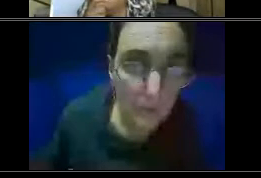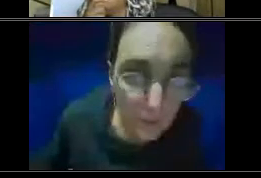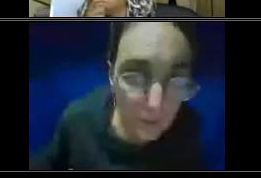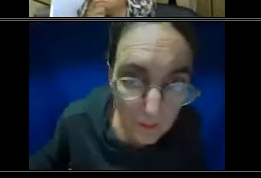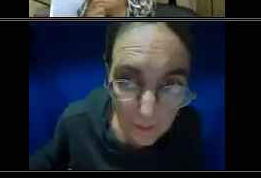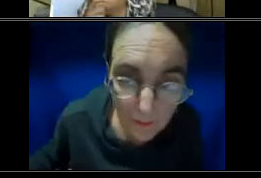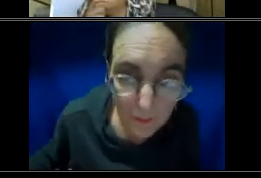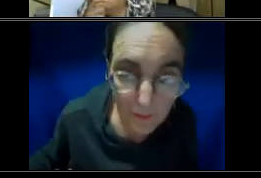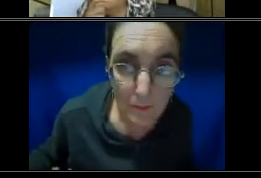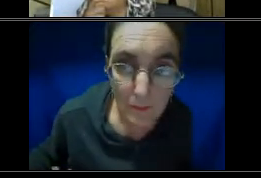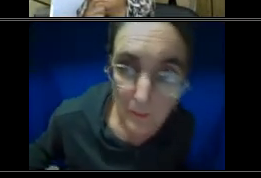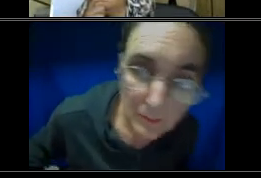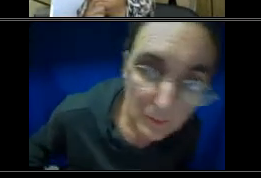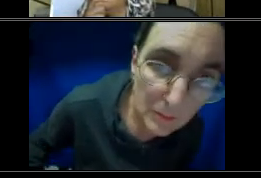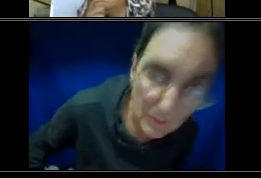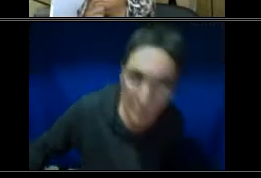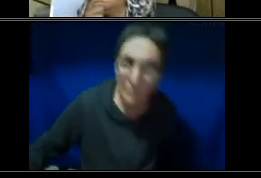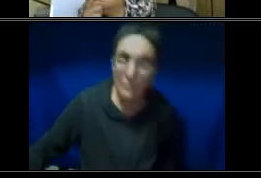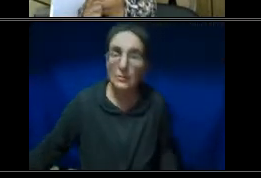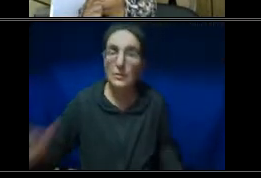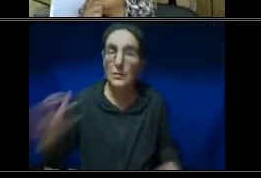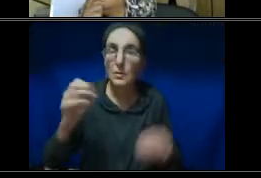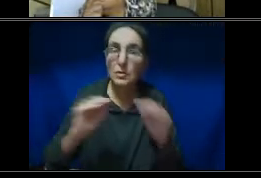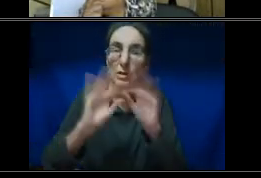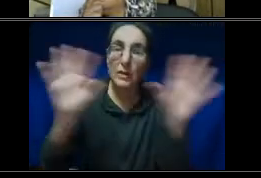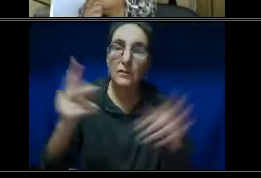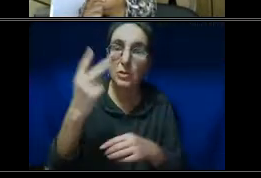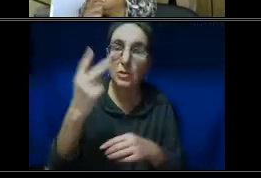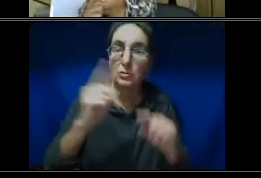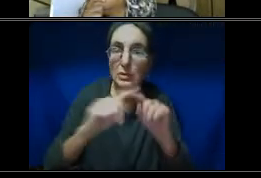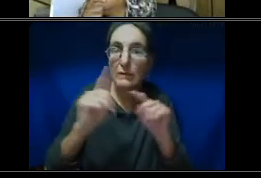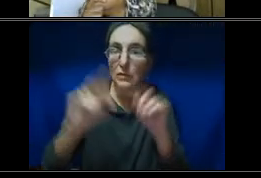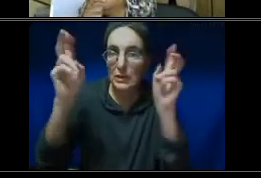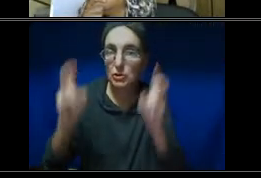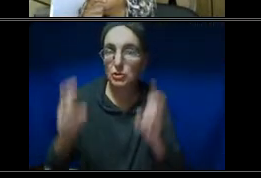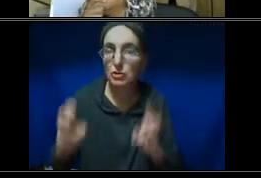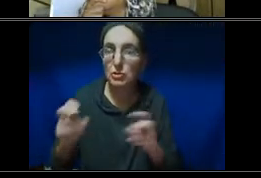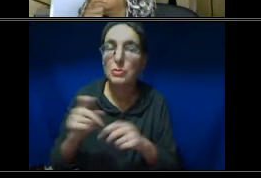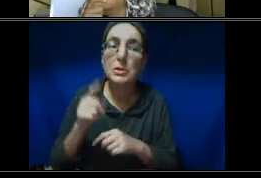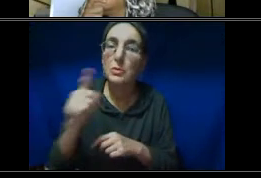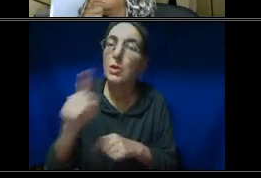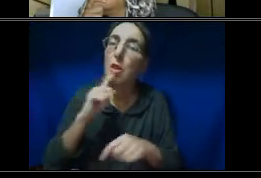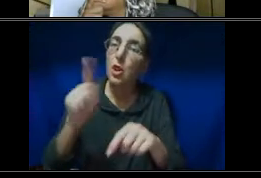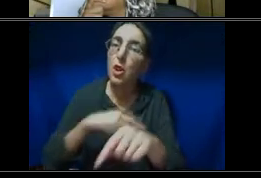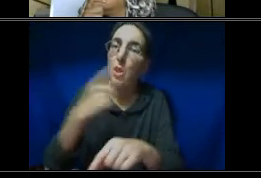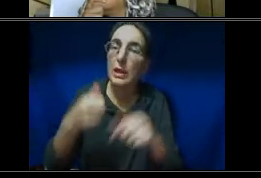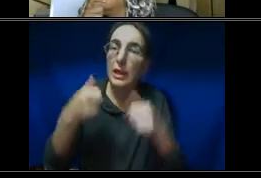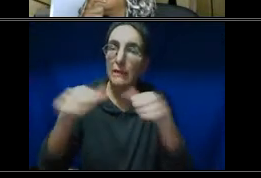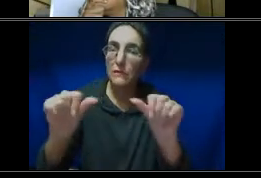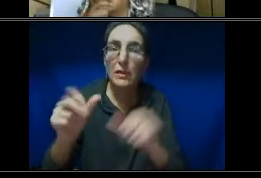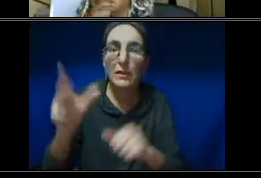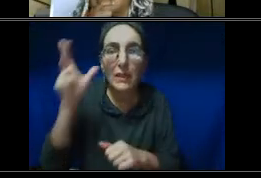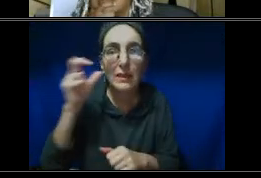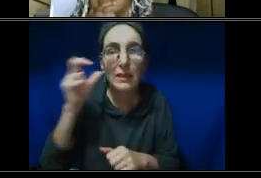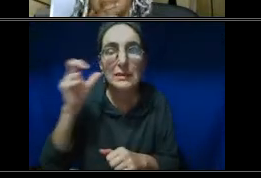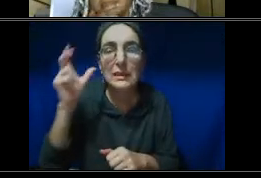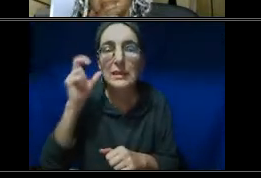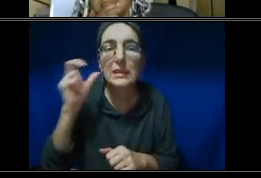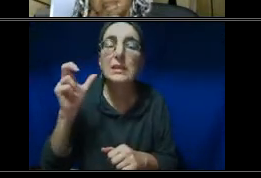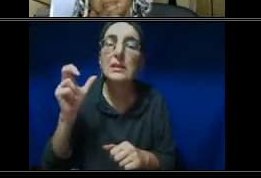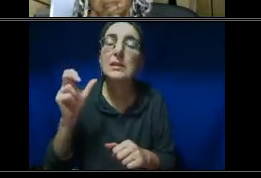our Reconnecting Communities effort, which will be a longer effort. The listening sessions that Carolyn talked about